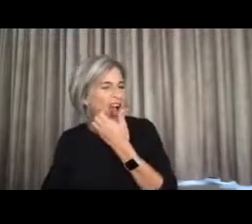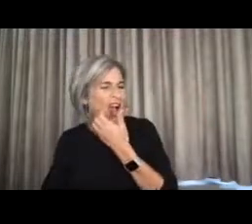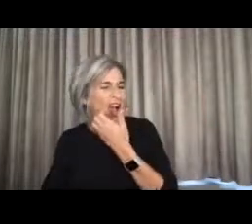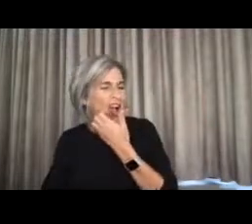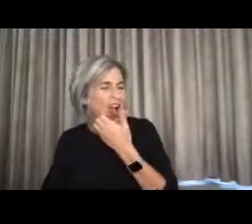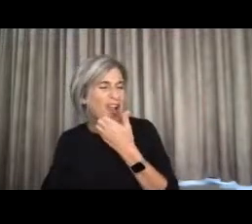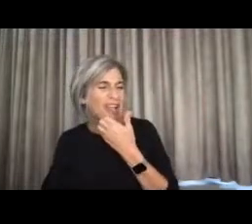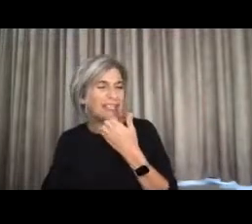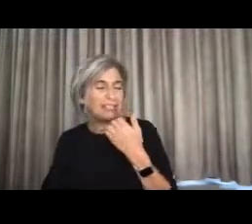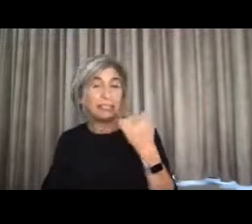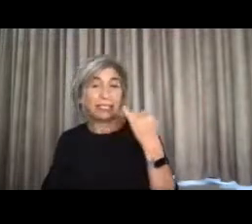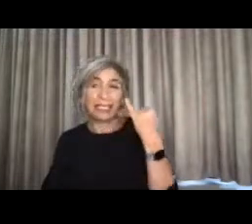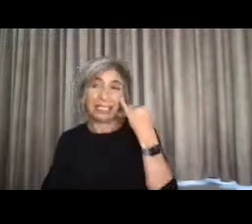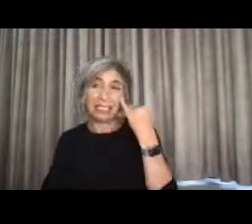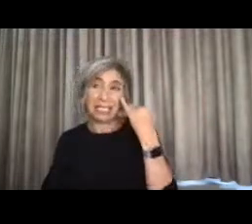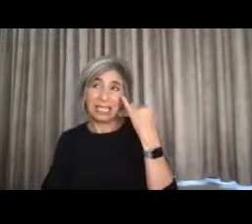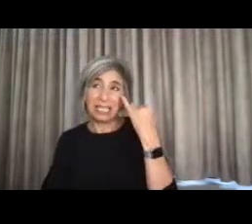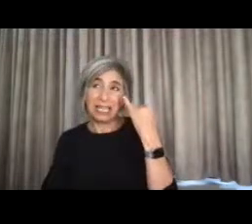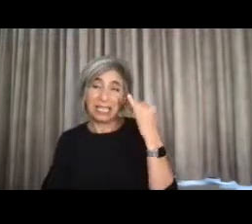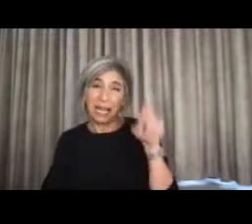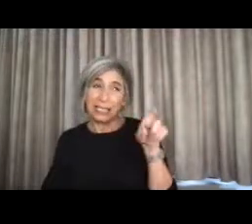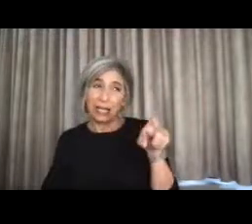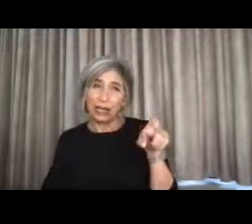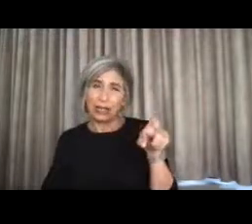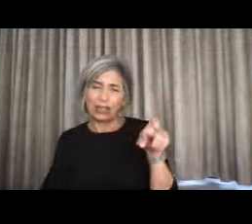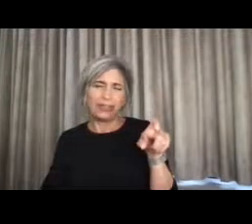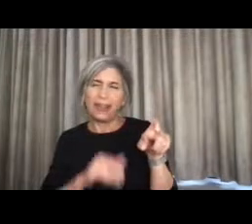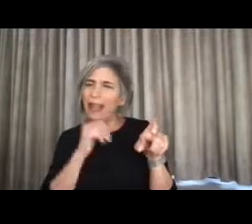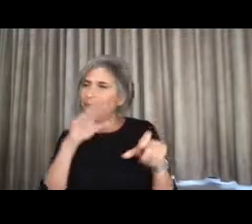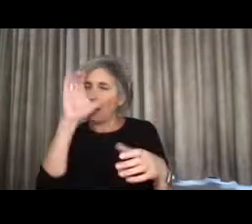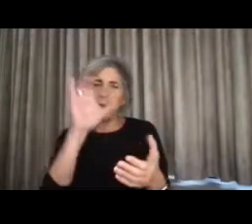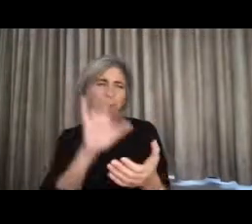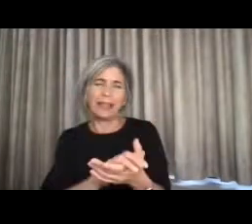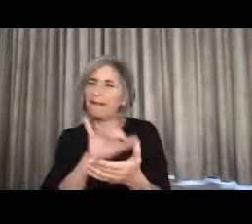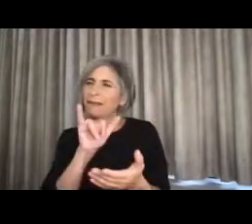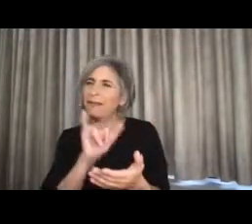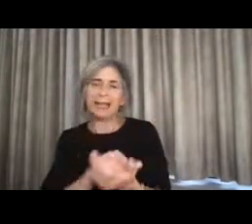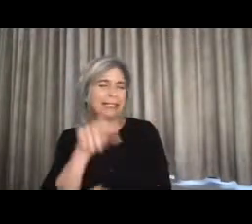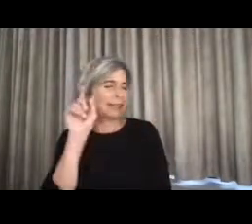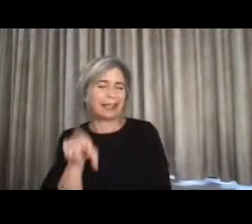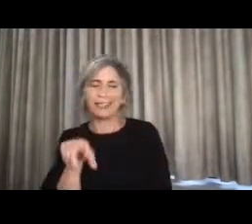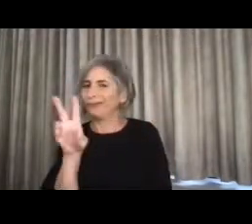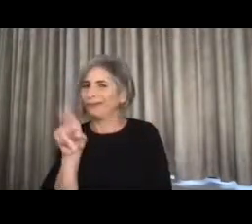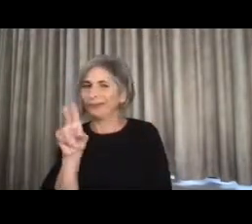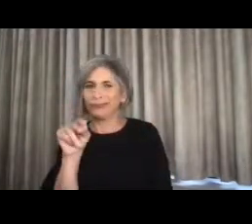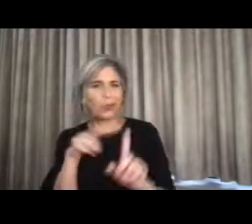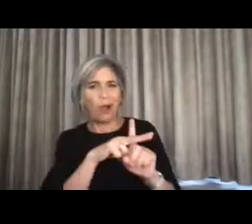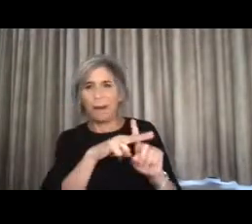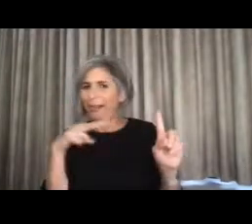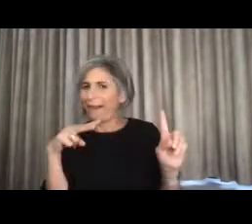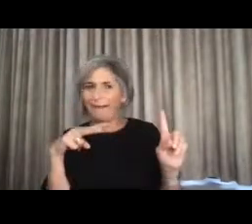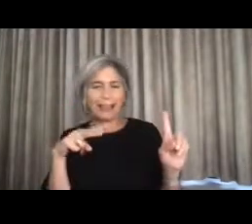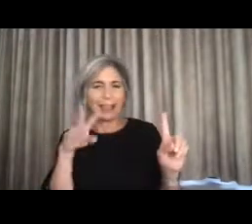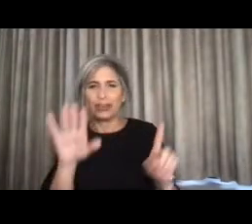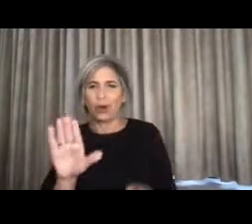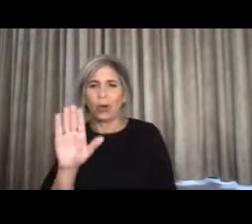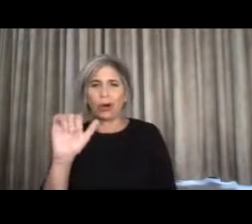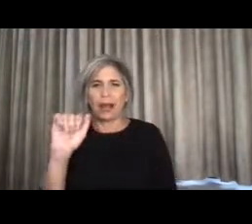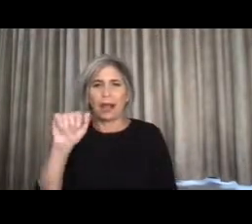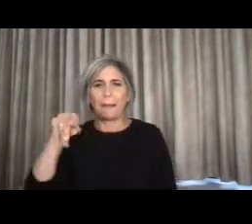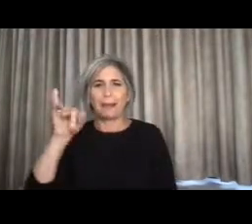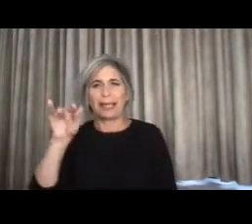Is it necessary? I don't believe that it would be necessary to unplug your